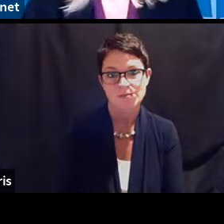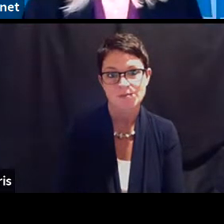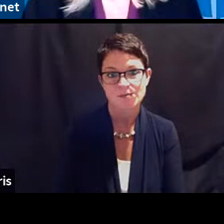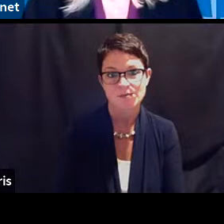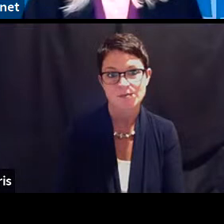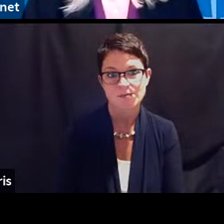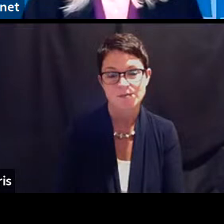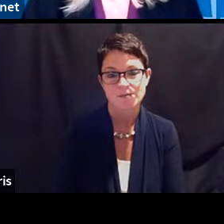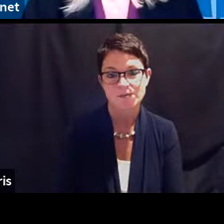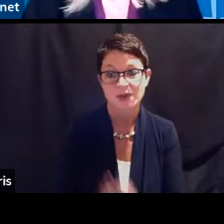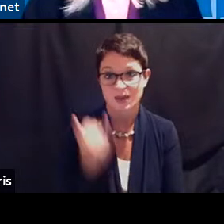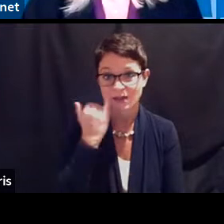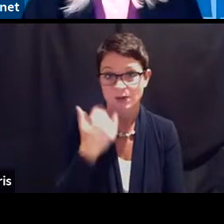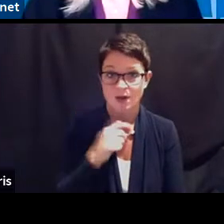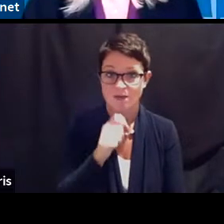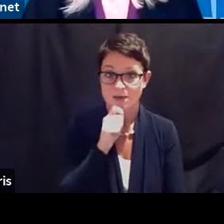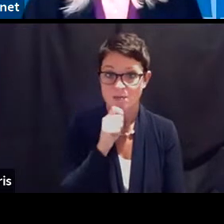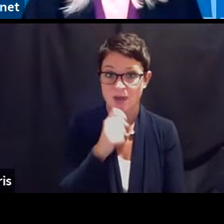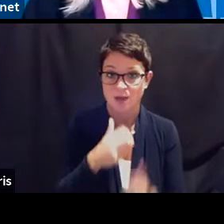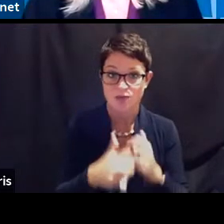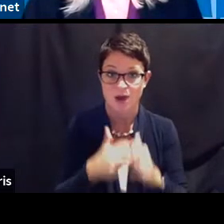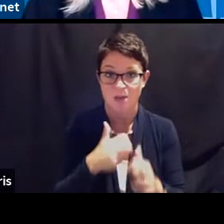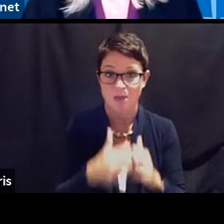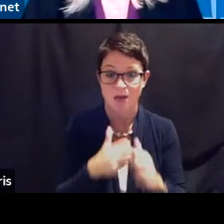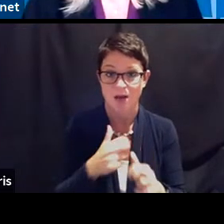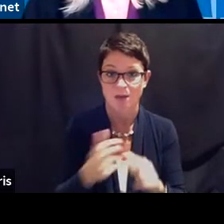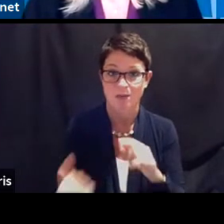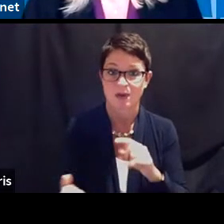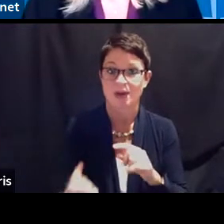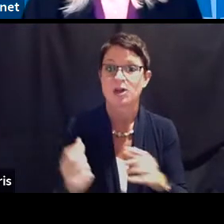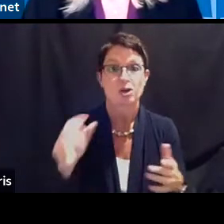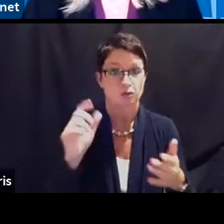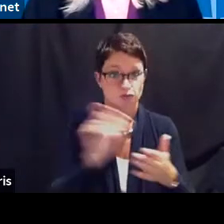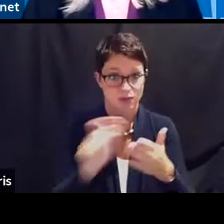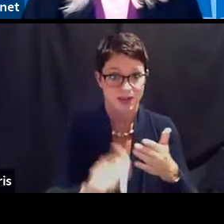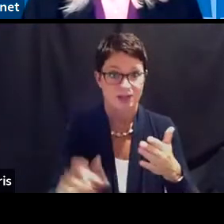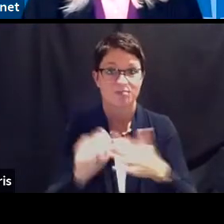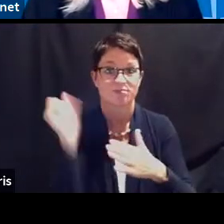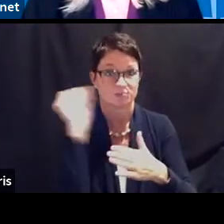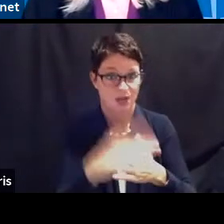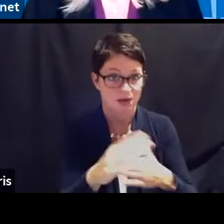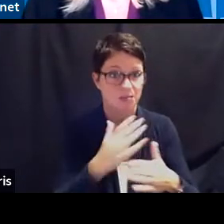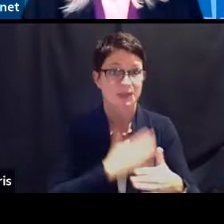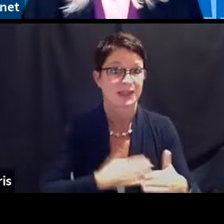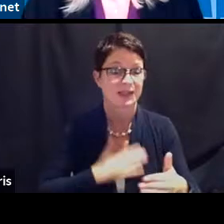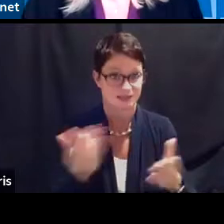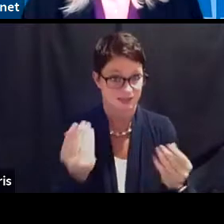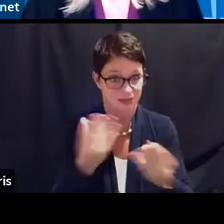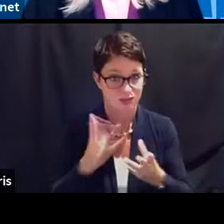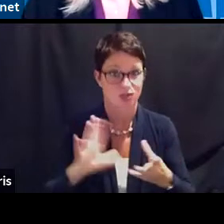If you're going to have, if you have mic problems, then send in written comments.